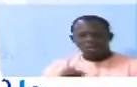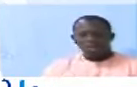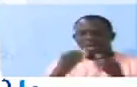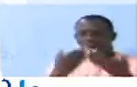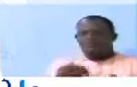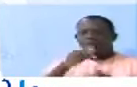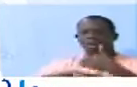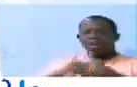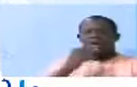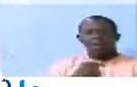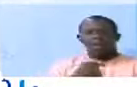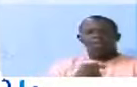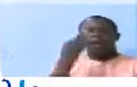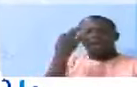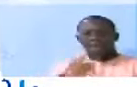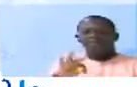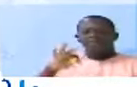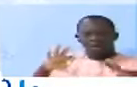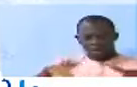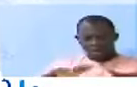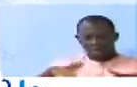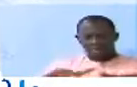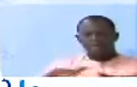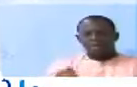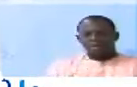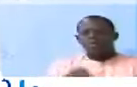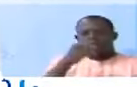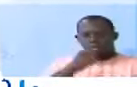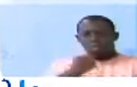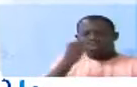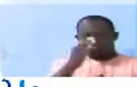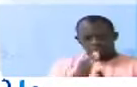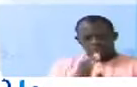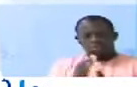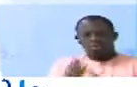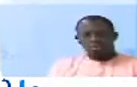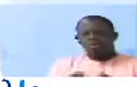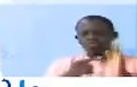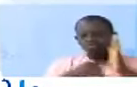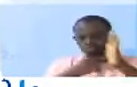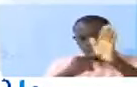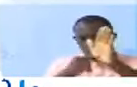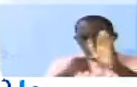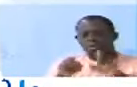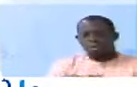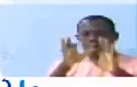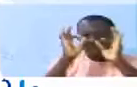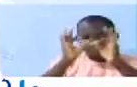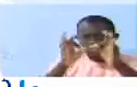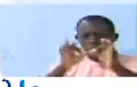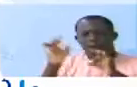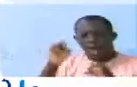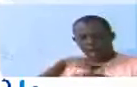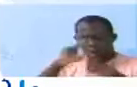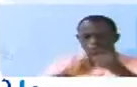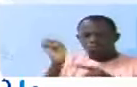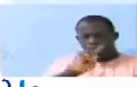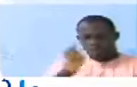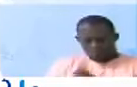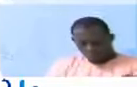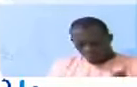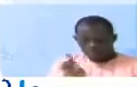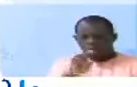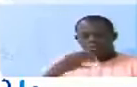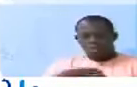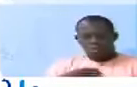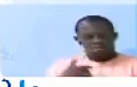also ready to just raise up our hands to explain what we want, I don't think